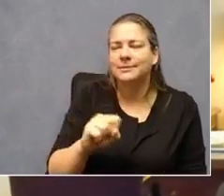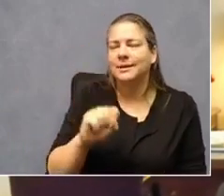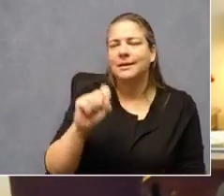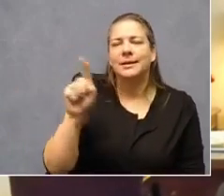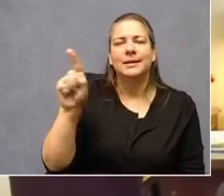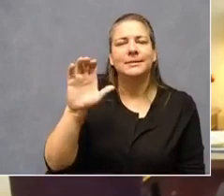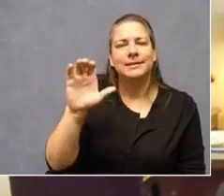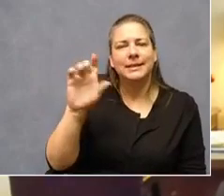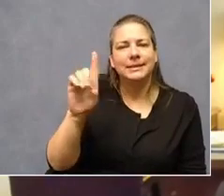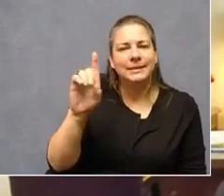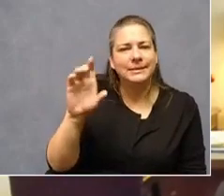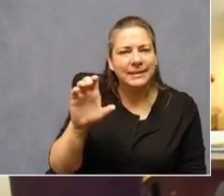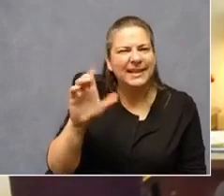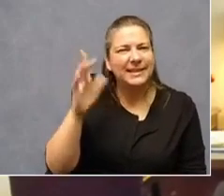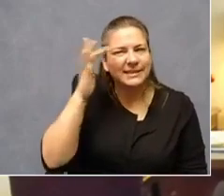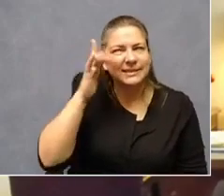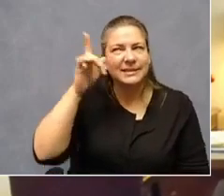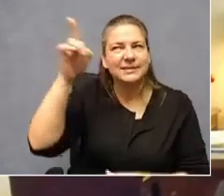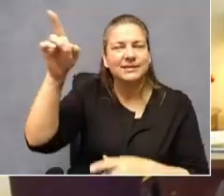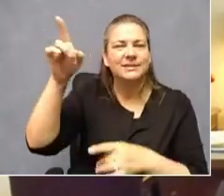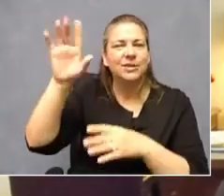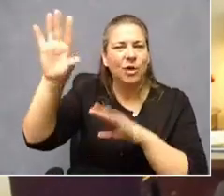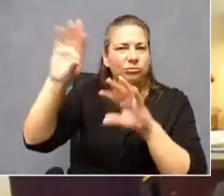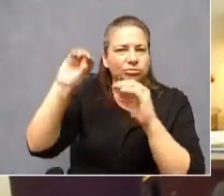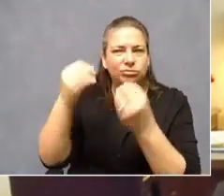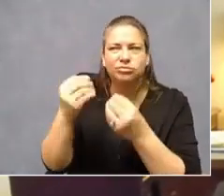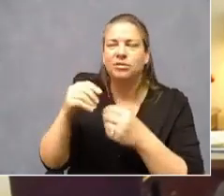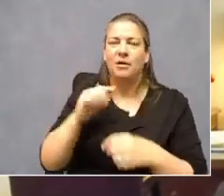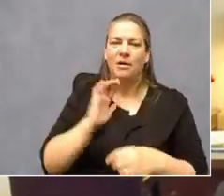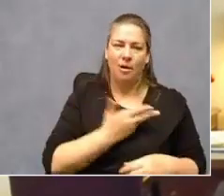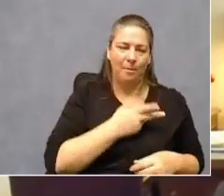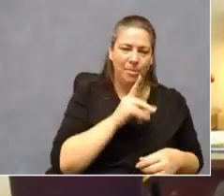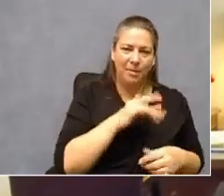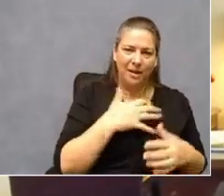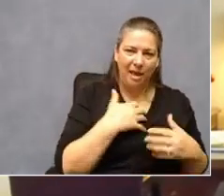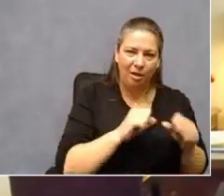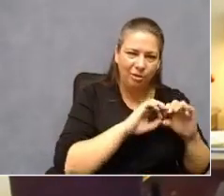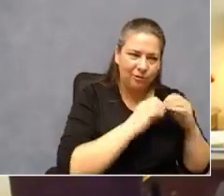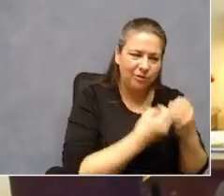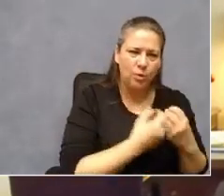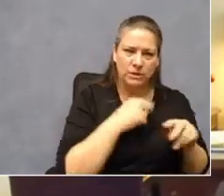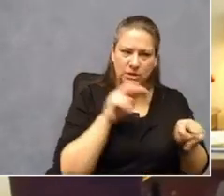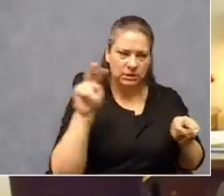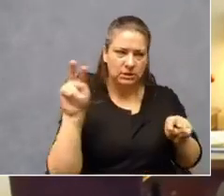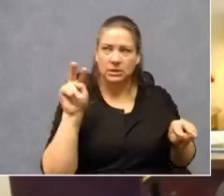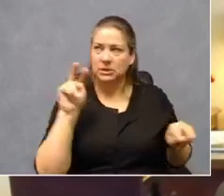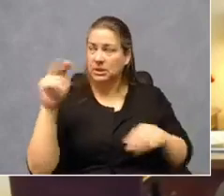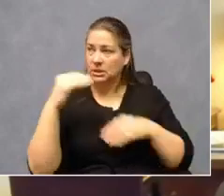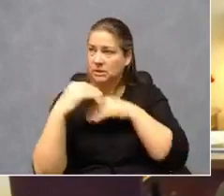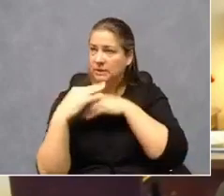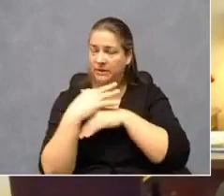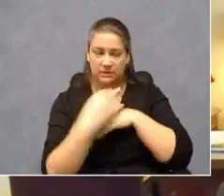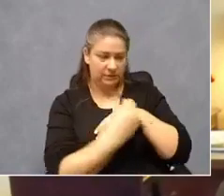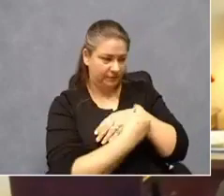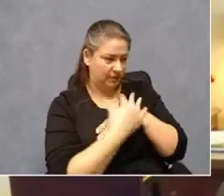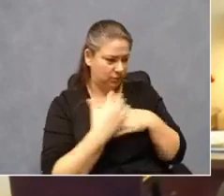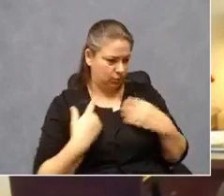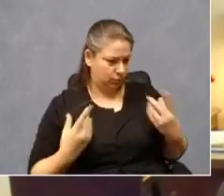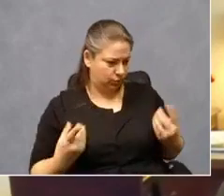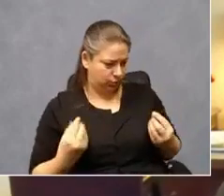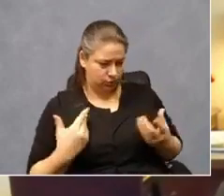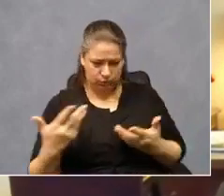our own public health, as we tried to counsel and guide and establish and operationalize all these